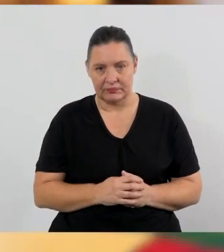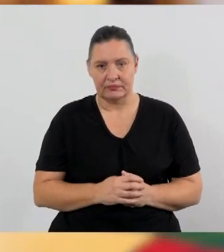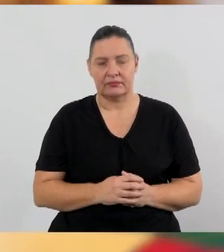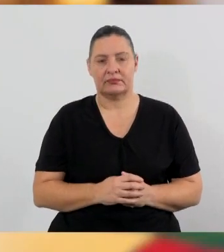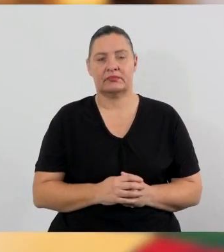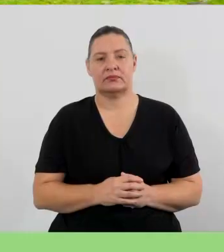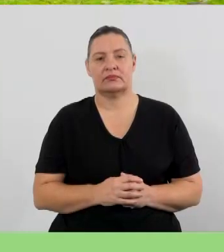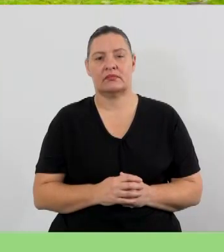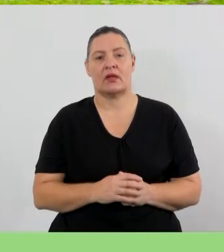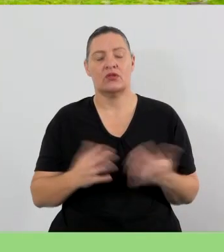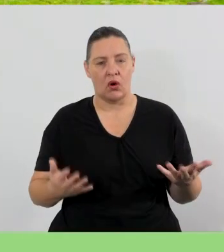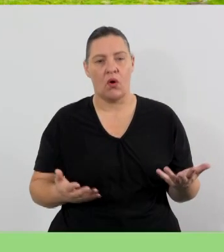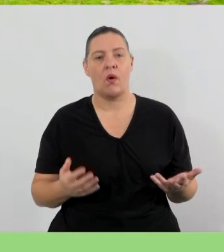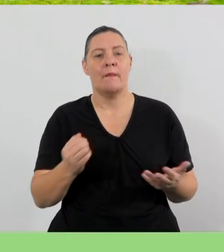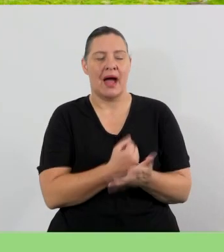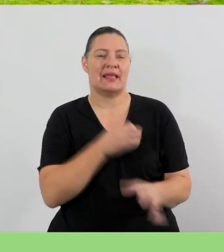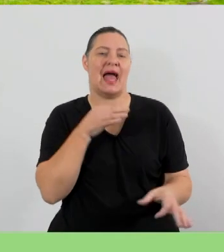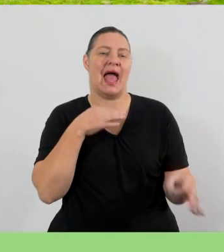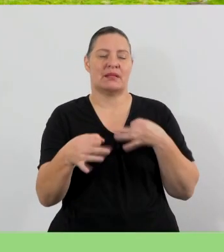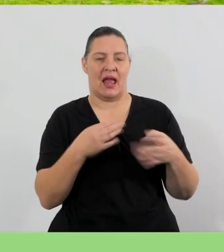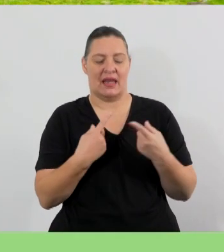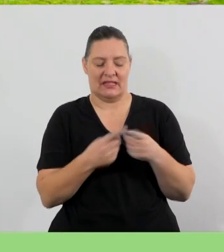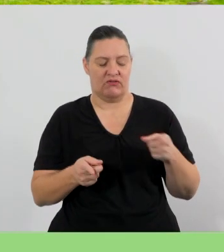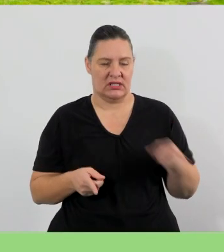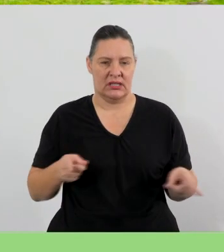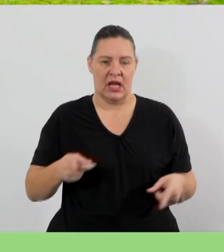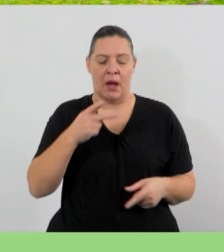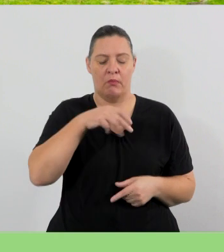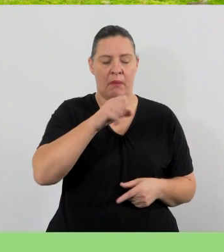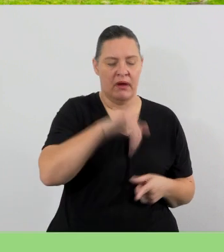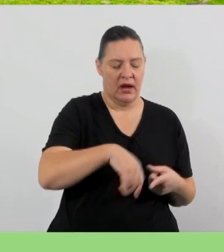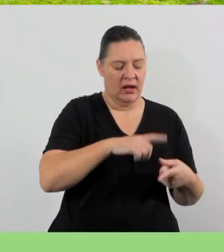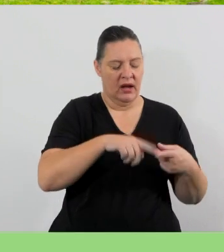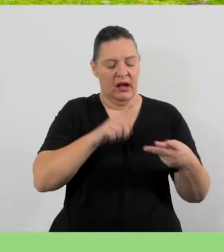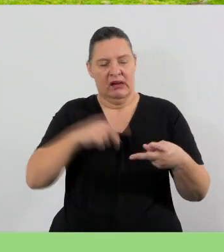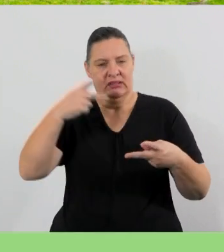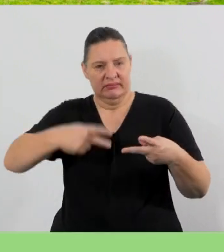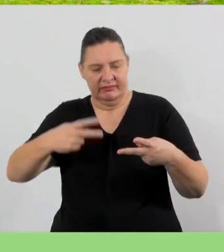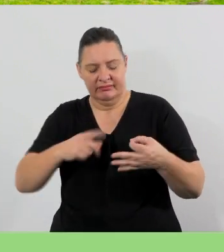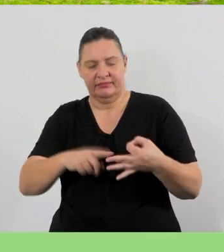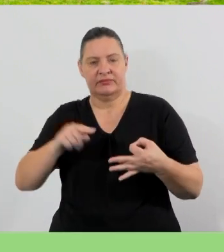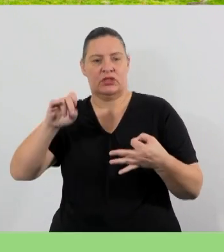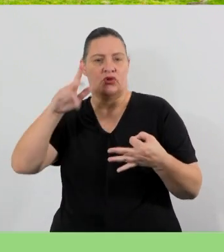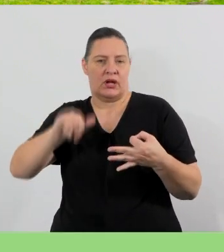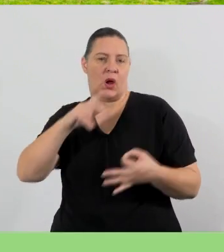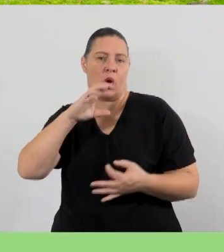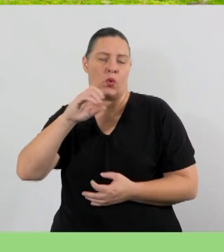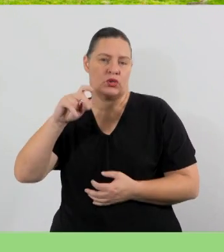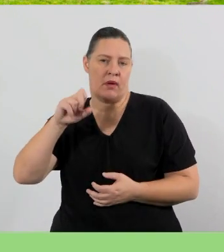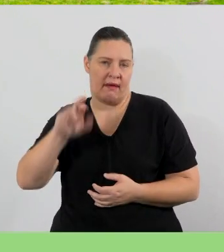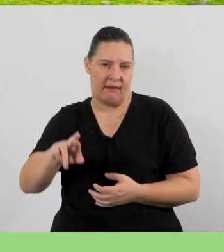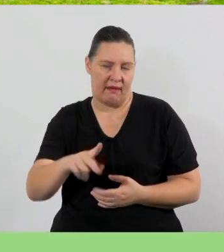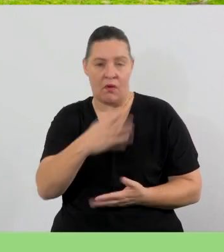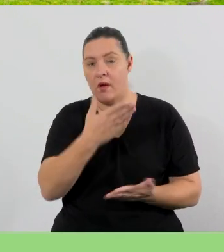food supply. So you need to be able to explain the difference between primary, secondary, and tertiary consumers. You